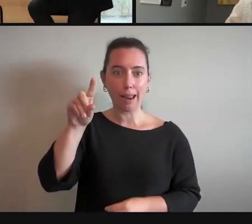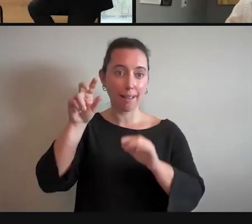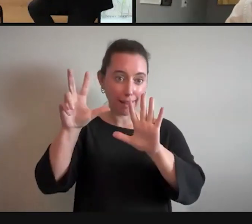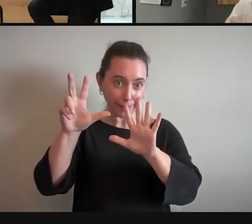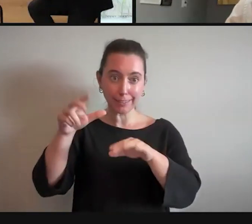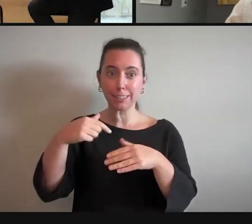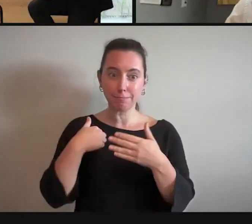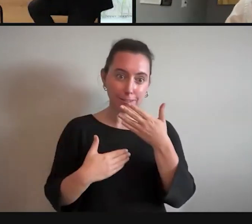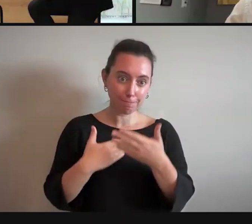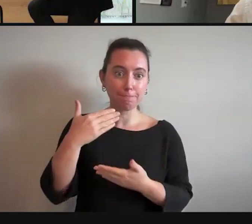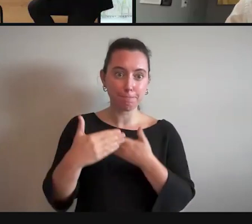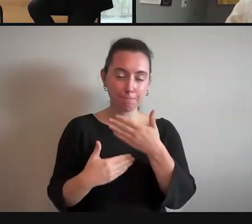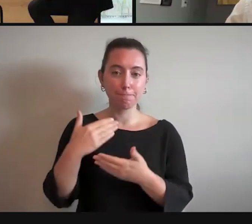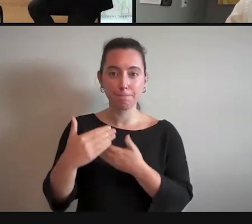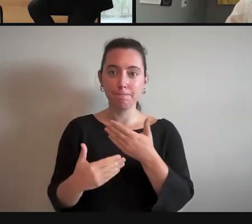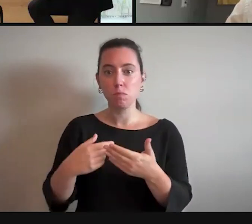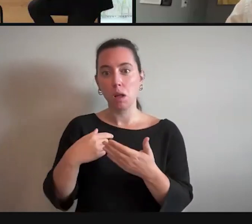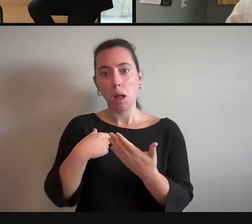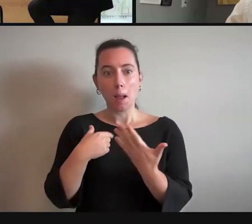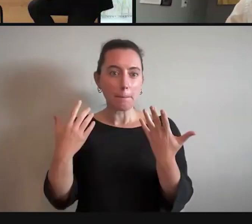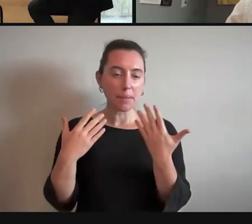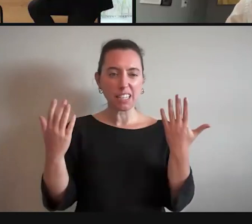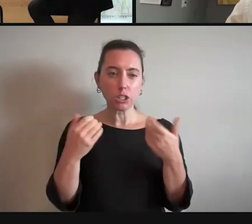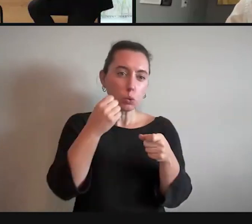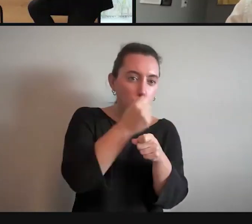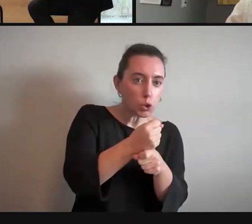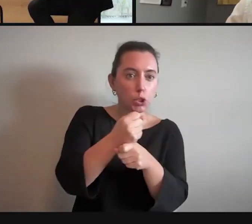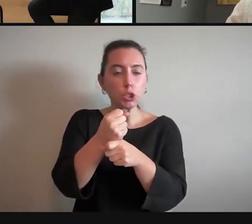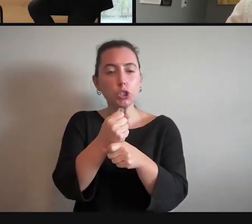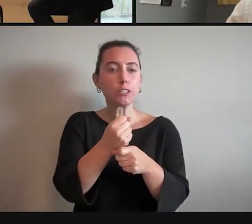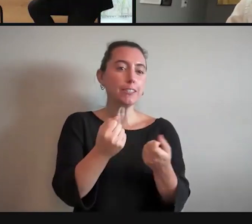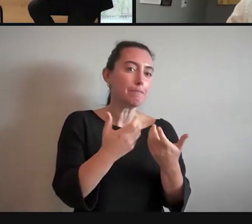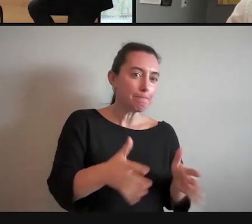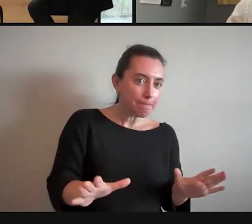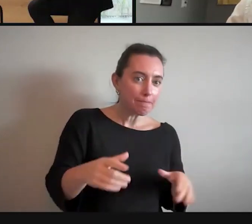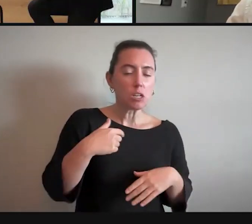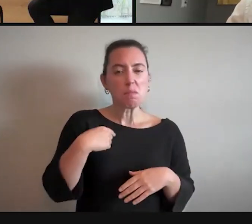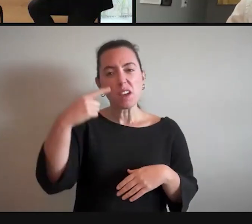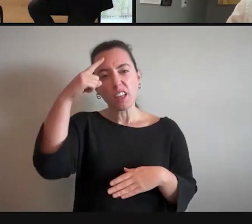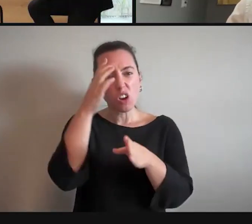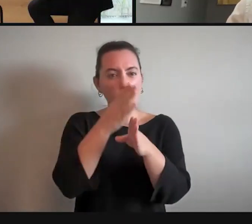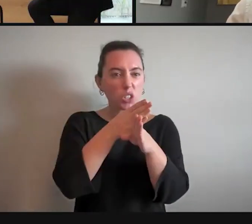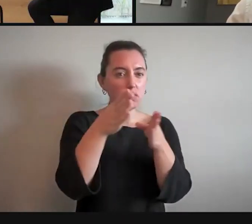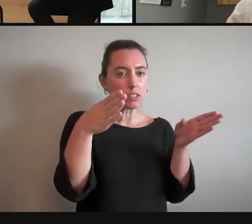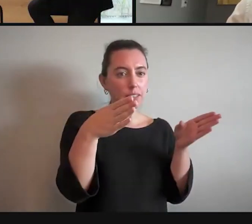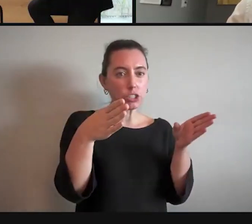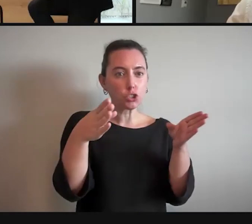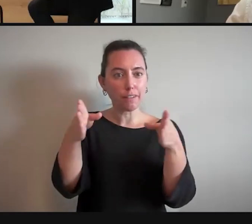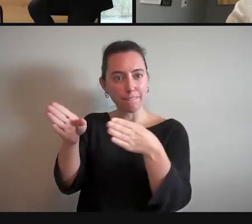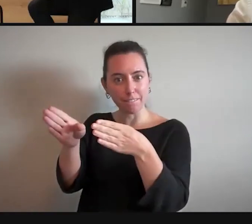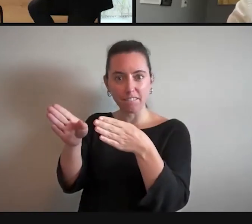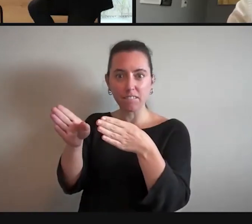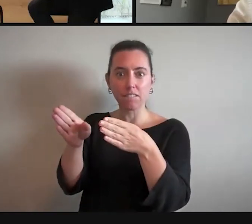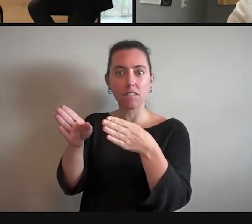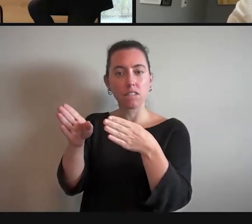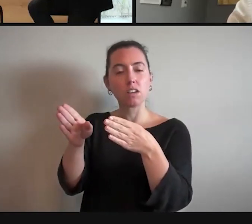was actually between the jobs, and I was decided to change also my professional career and to work more